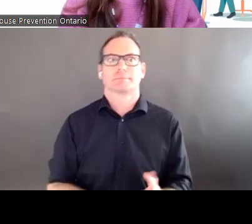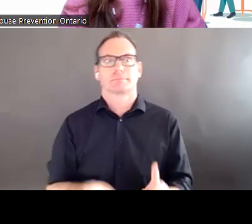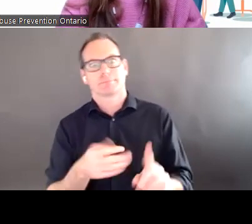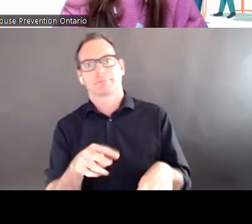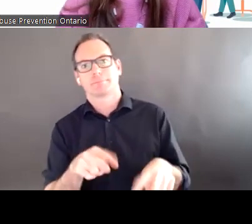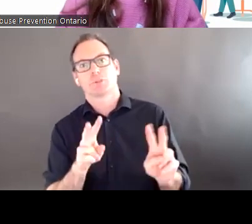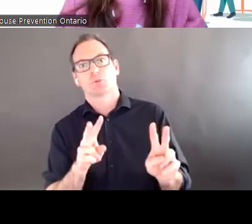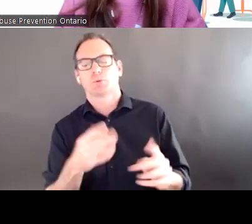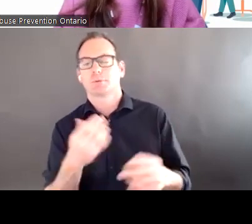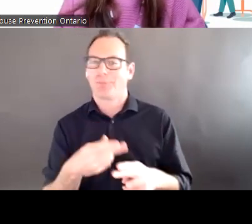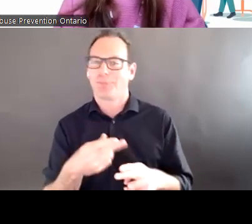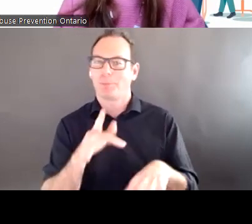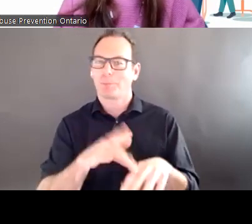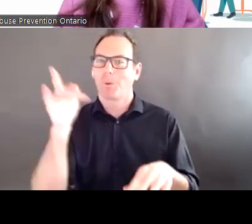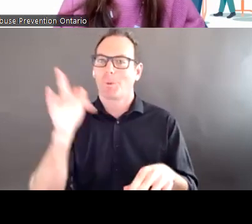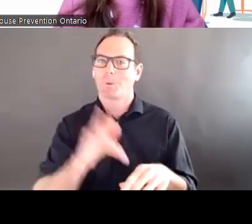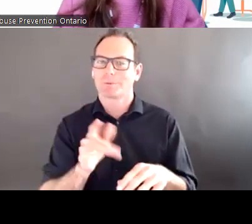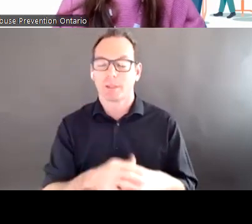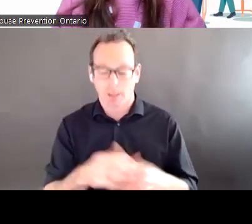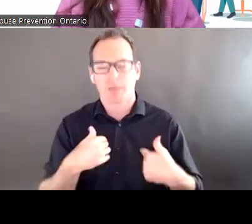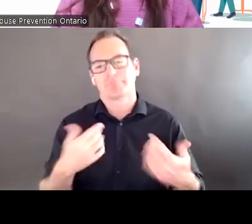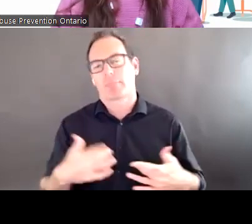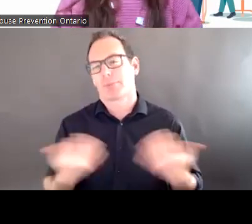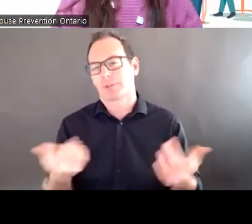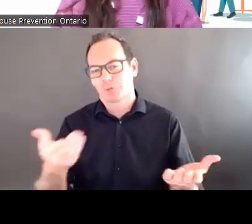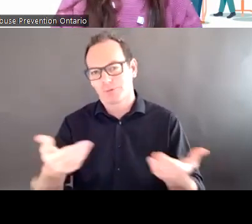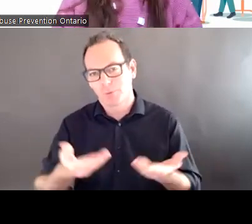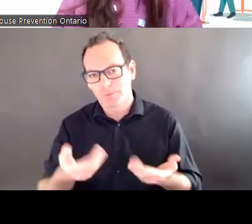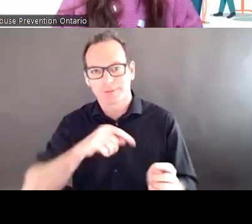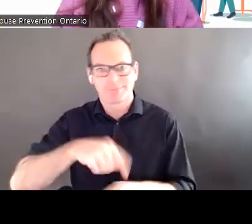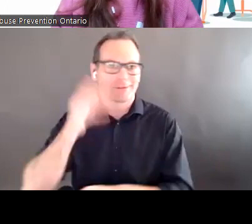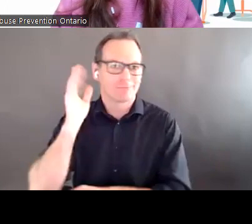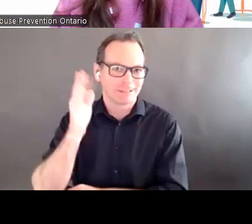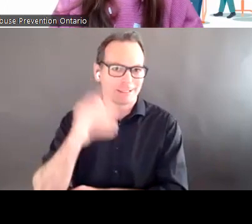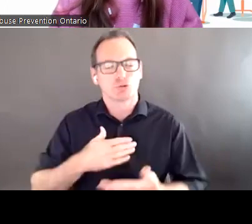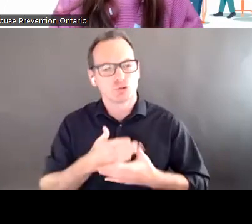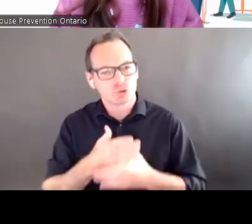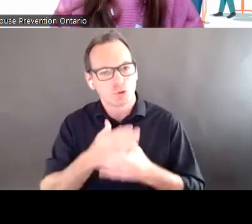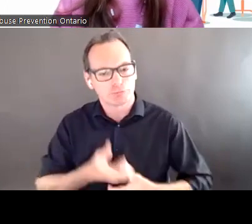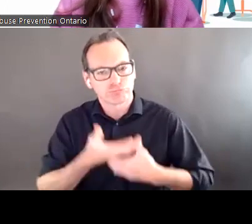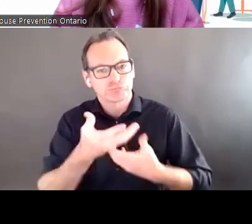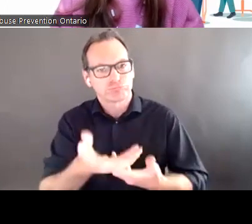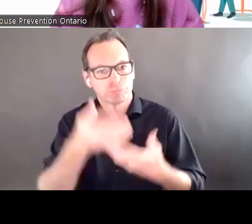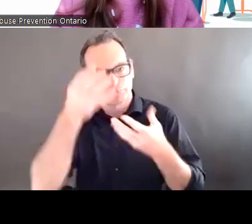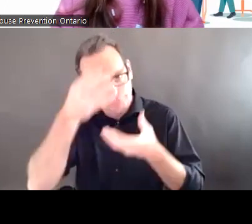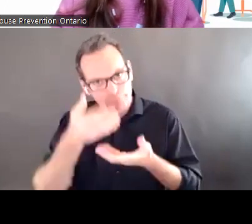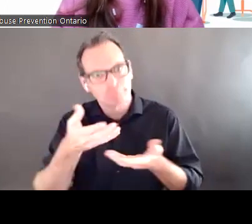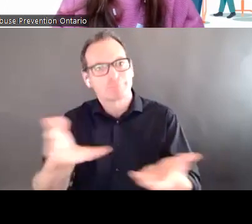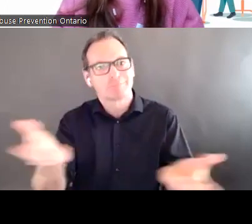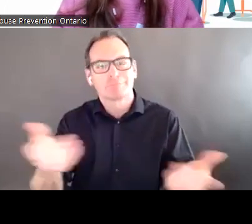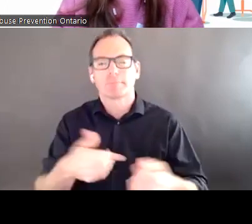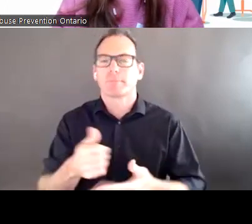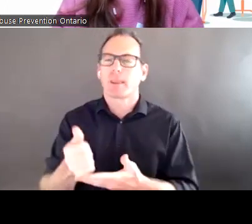I'm so pleased that you're able to join us today, Roseanne, and share what knowledge you have to help us sort of deal with some